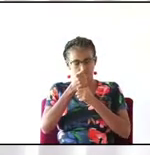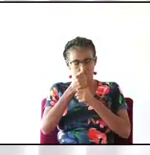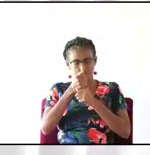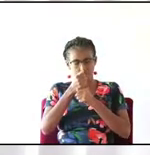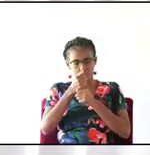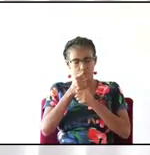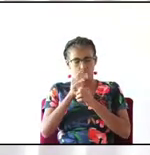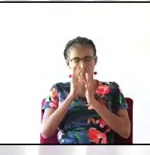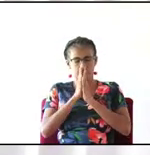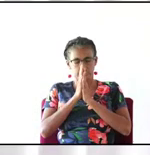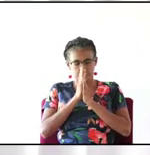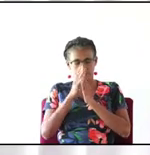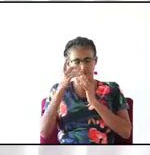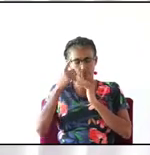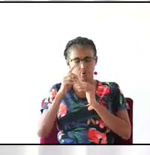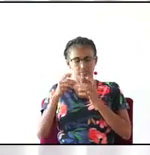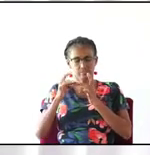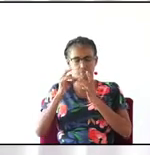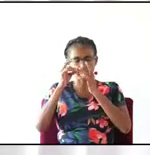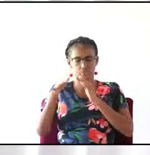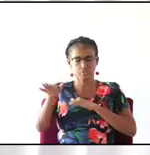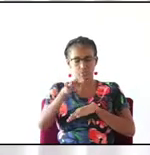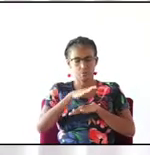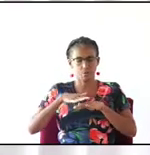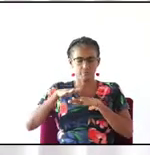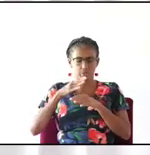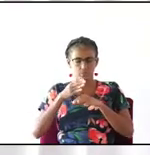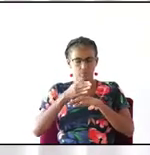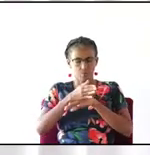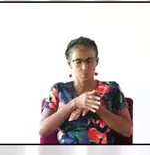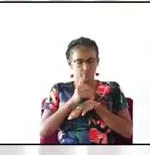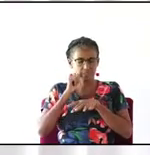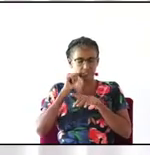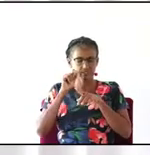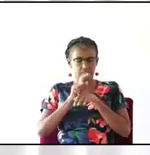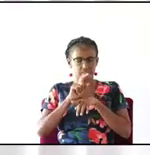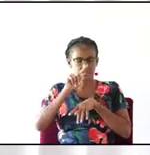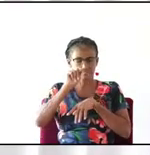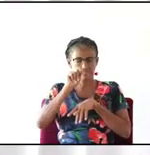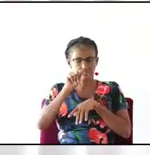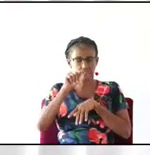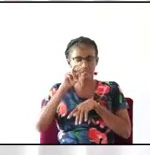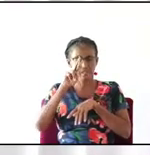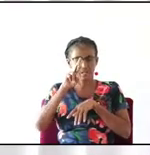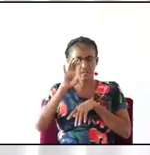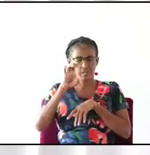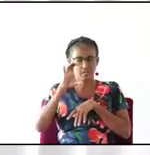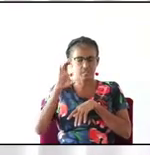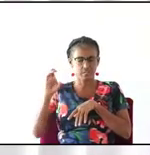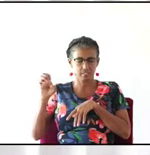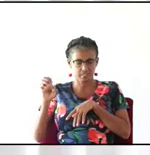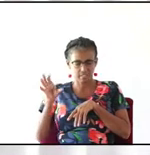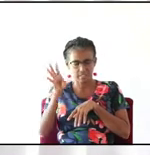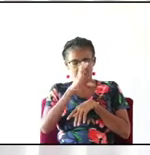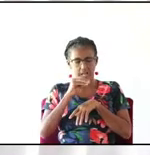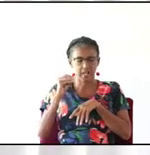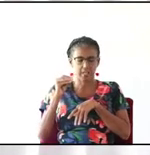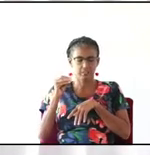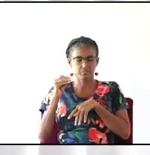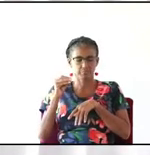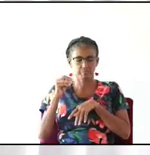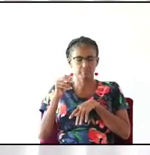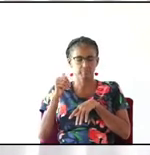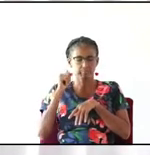covering over our sister Tamika, our sister Millicent, who shared last week, and all our members who